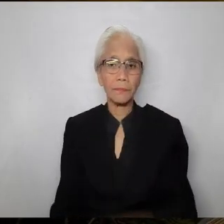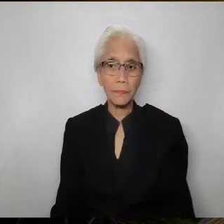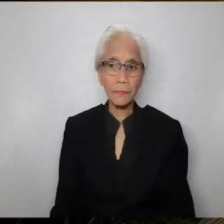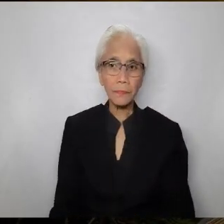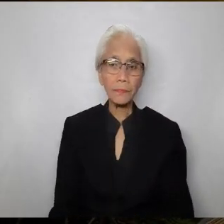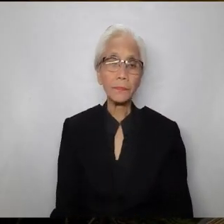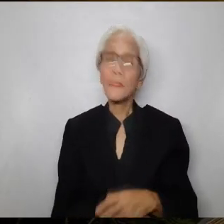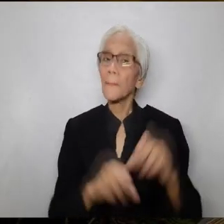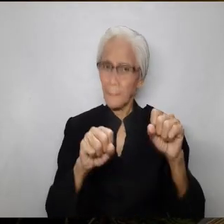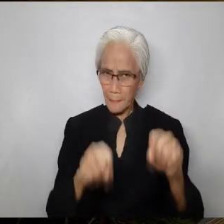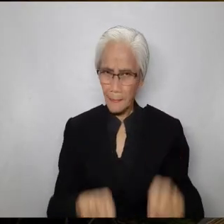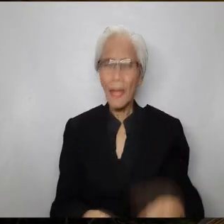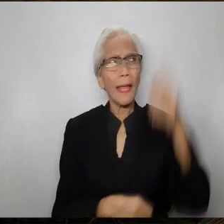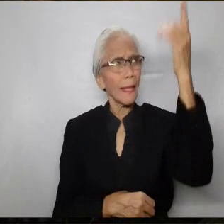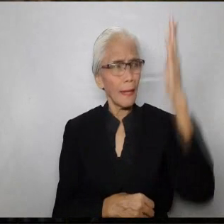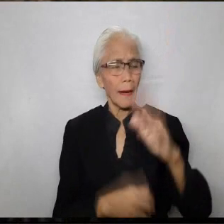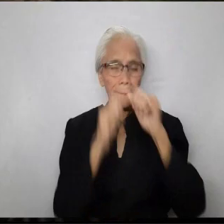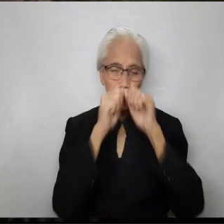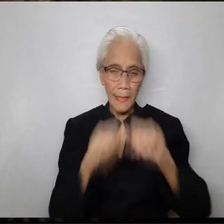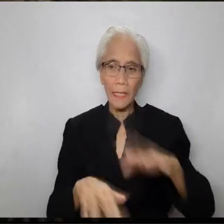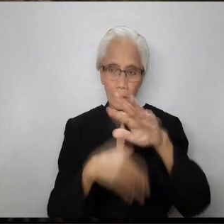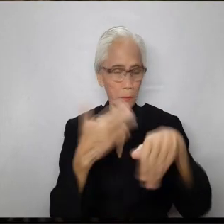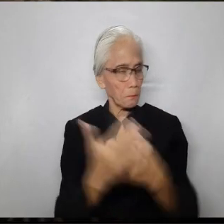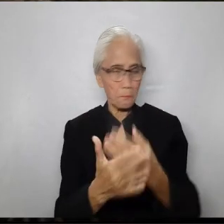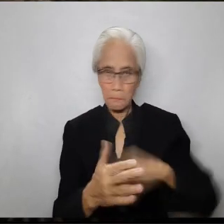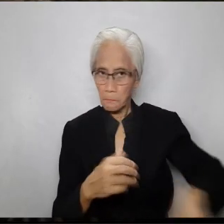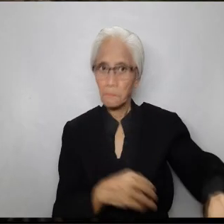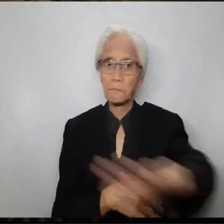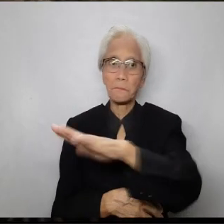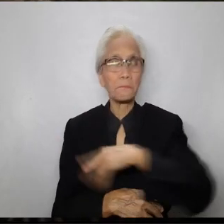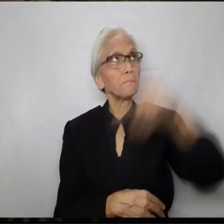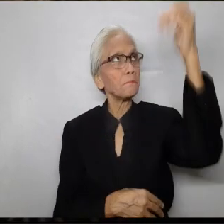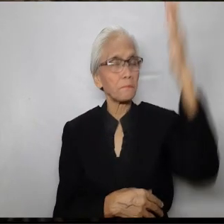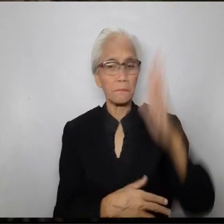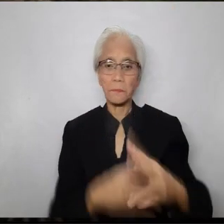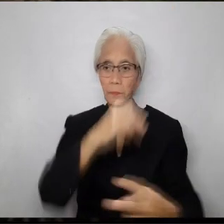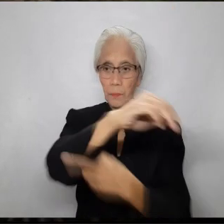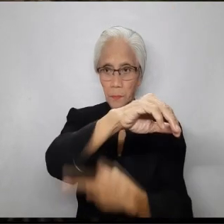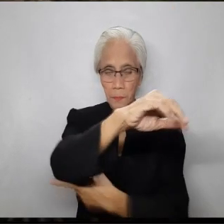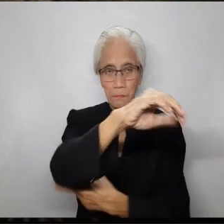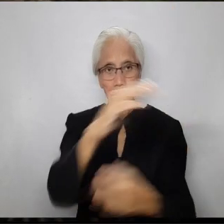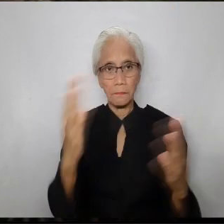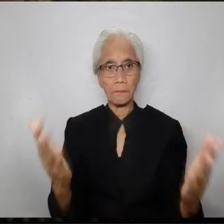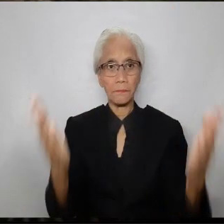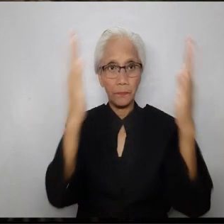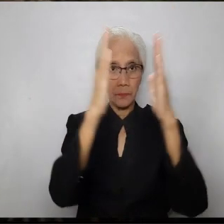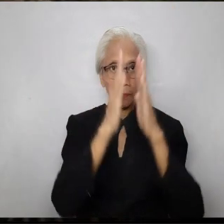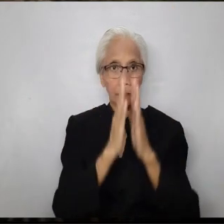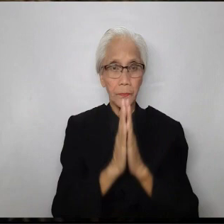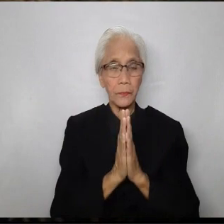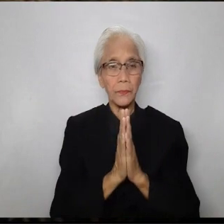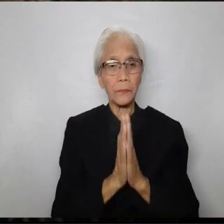bridge of genuine love. May God bless all our godly bridges. Amen.